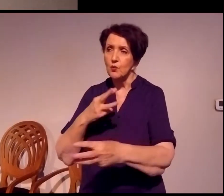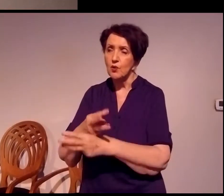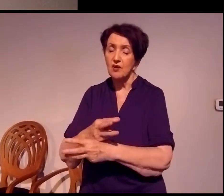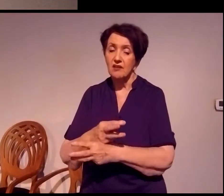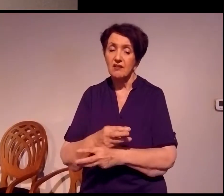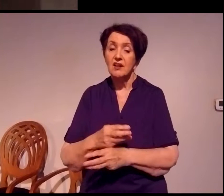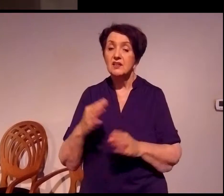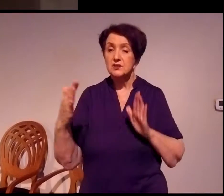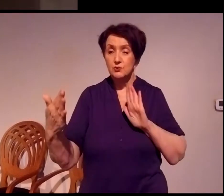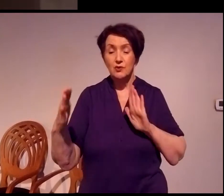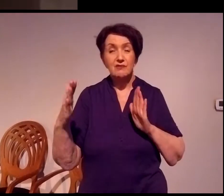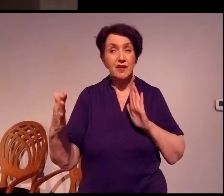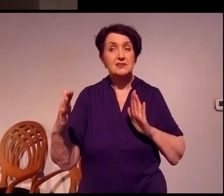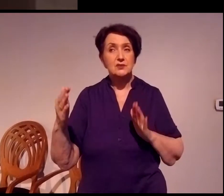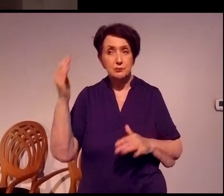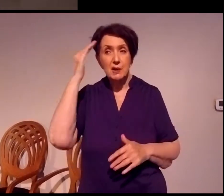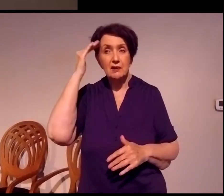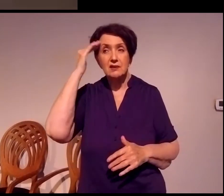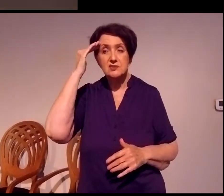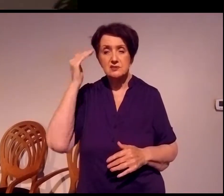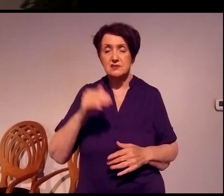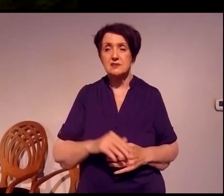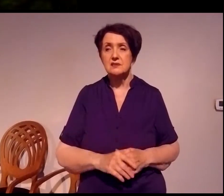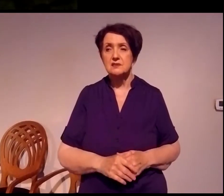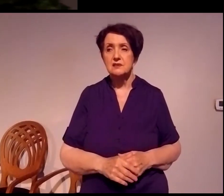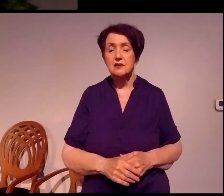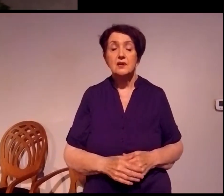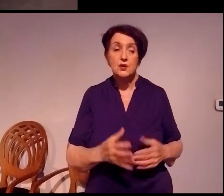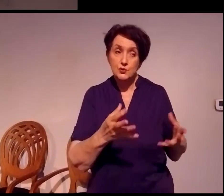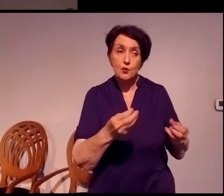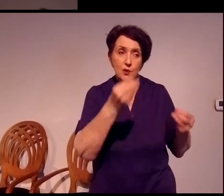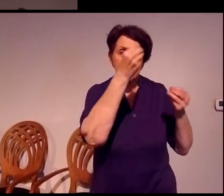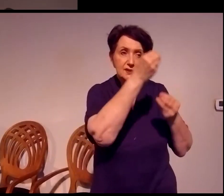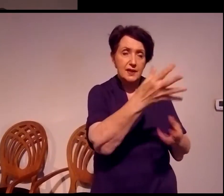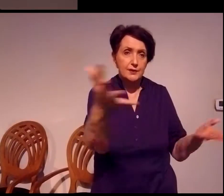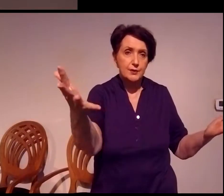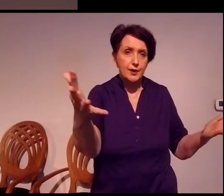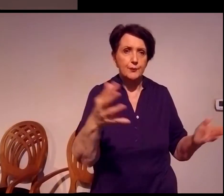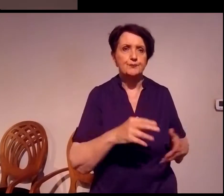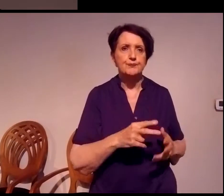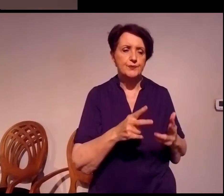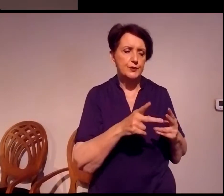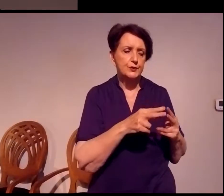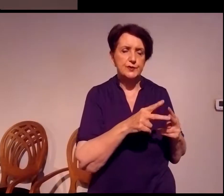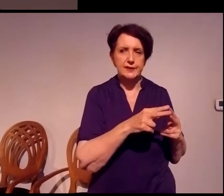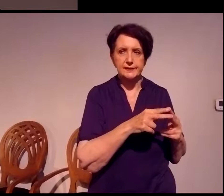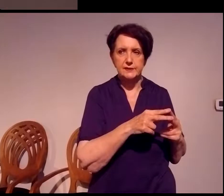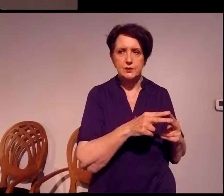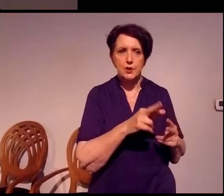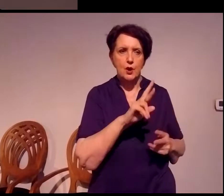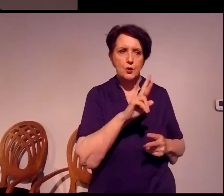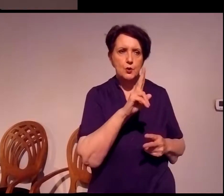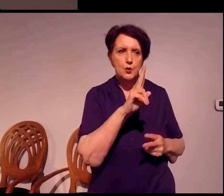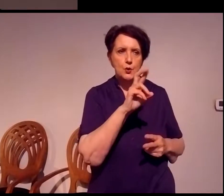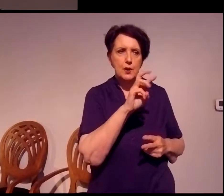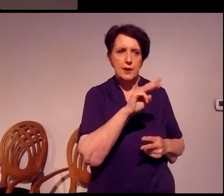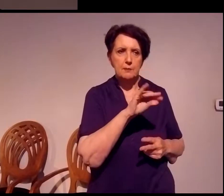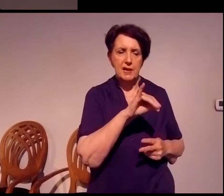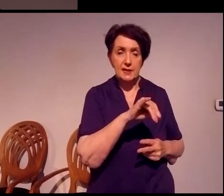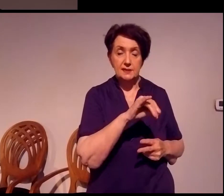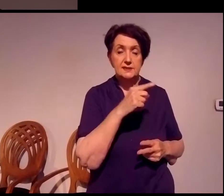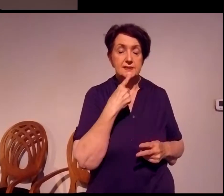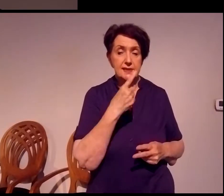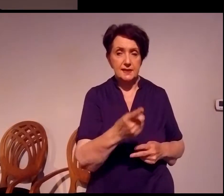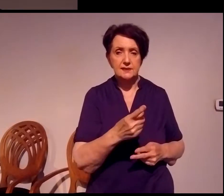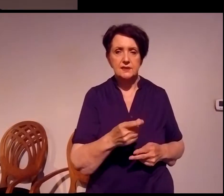Holy moly. So I want to tell you this. Two things I want to tell you. Rumi says, sorrow